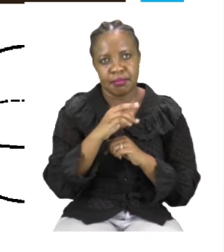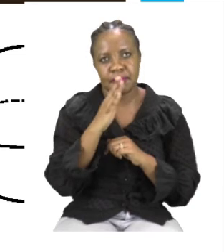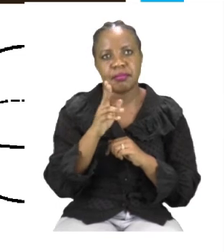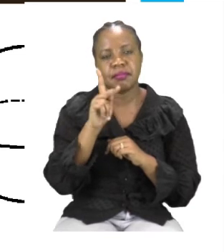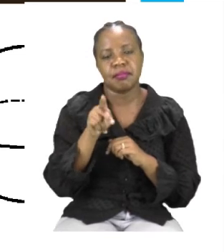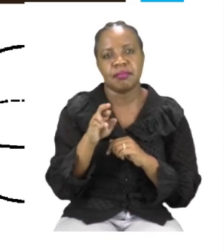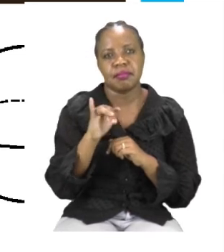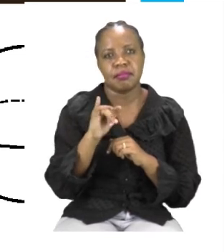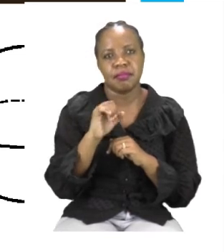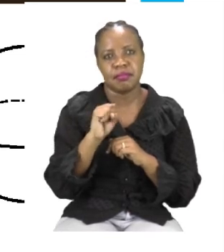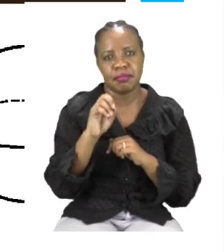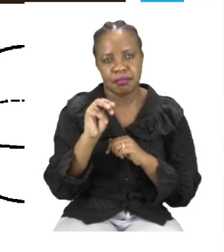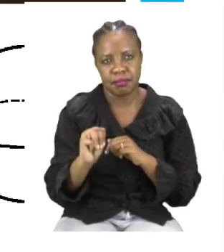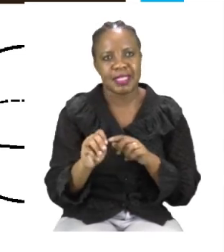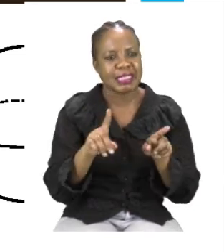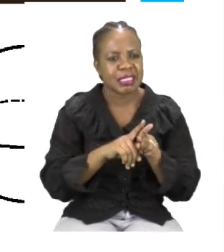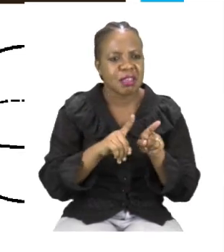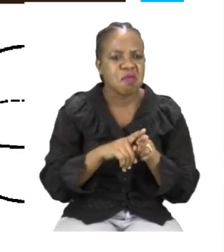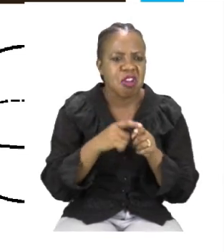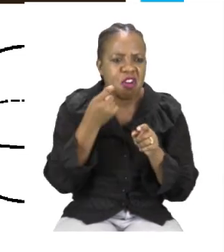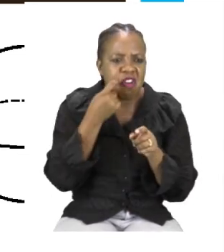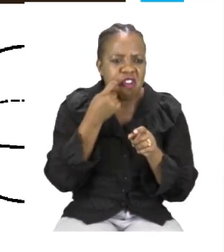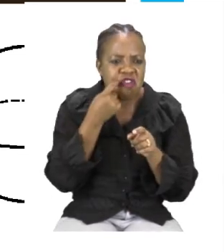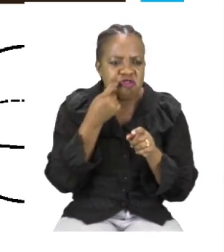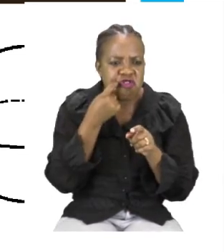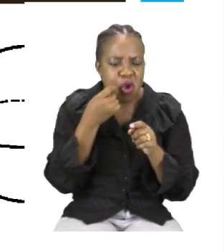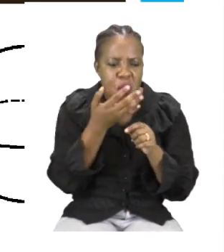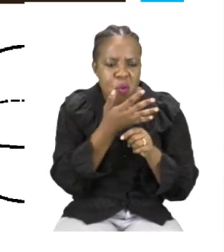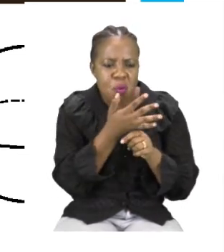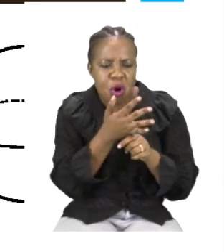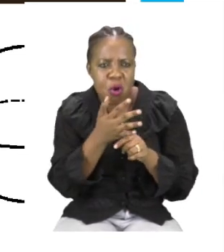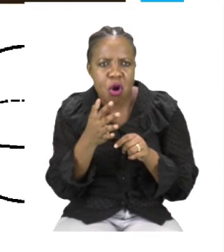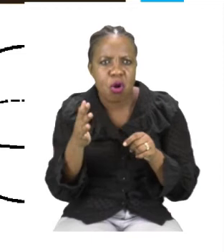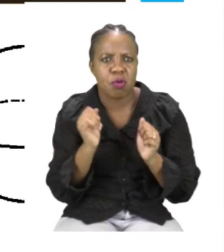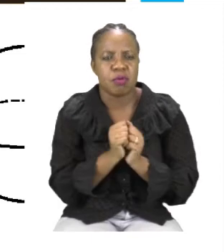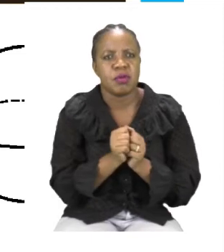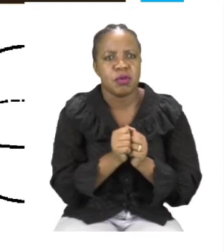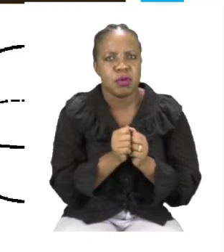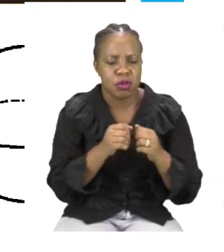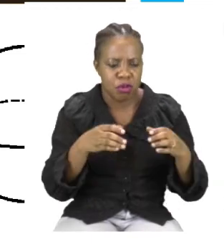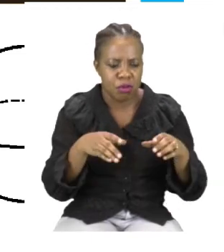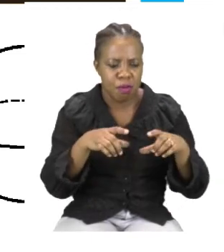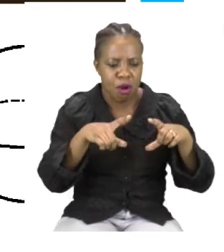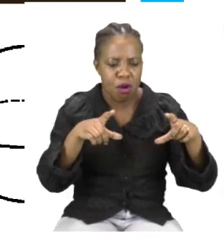need a place to stay, and most of the fish tanks that we have are in the shape of a rectangular